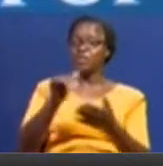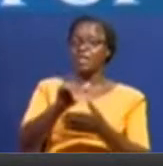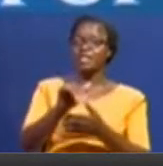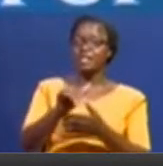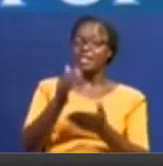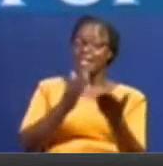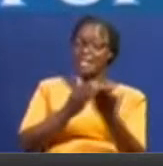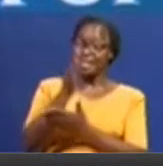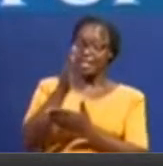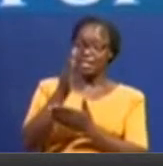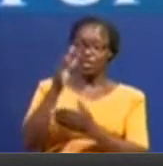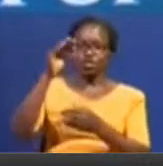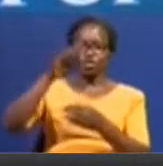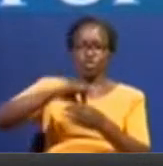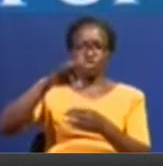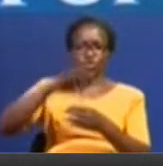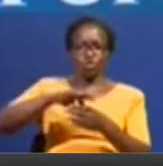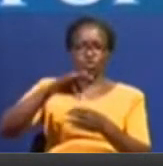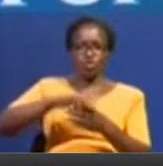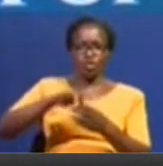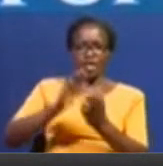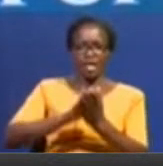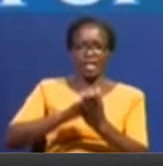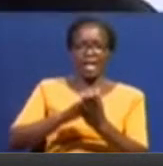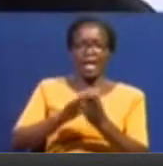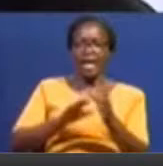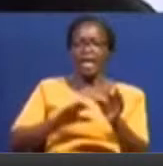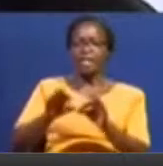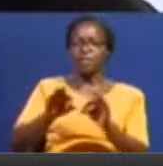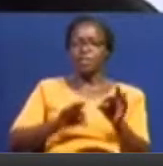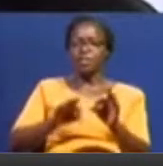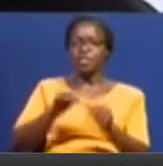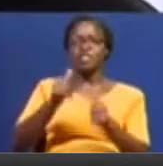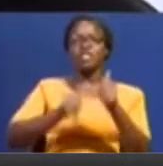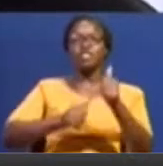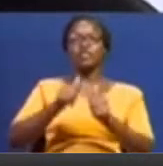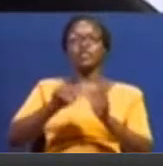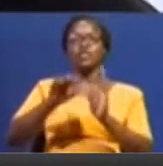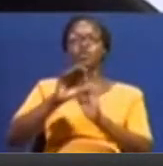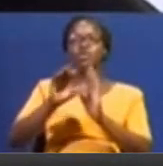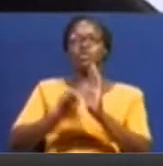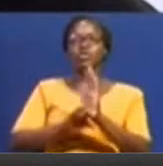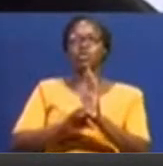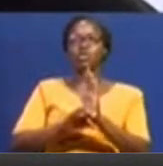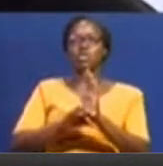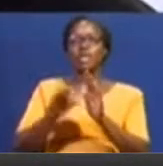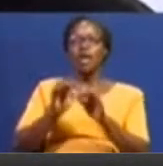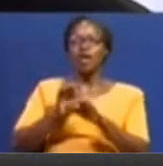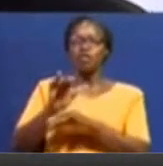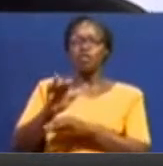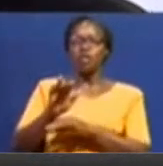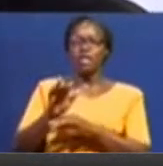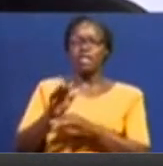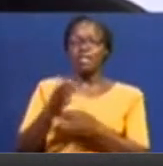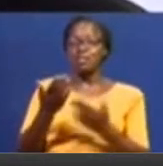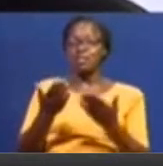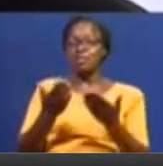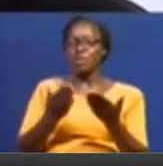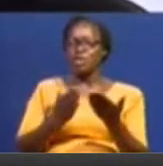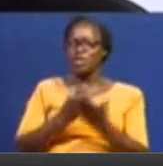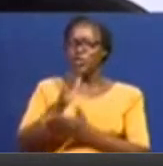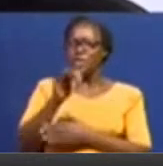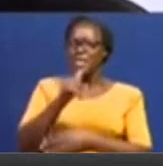to vote. And one of the measures in which the Constitution puts forward this right is to ensure there is